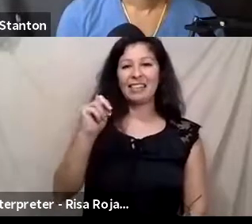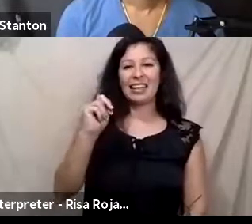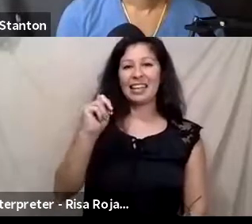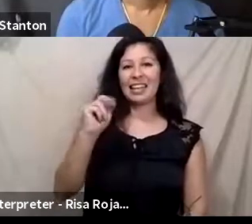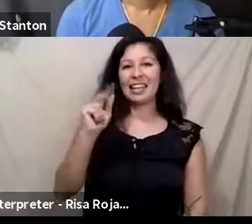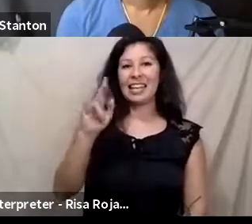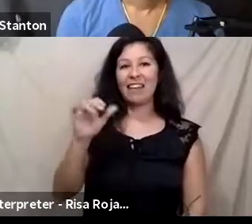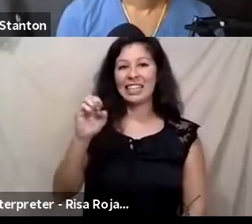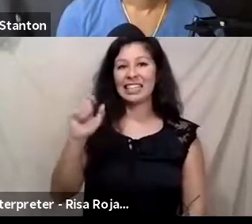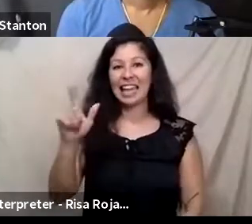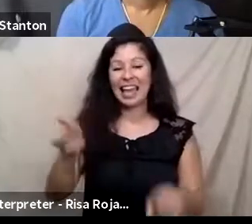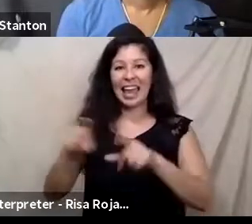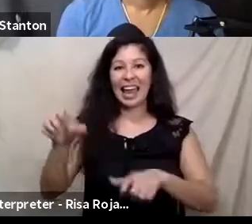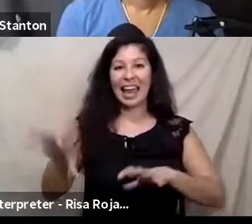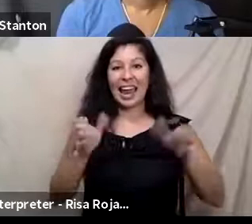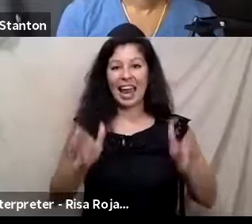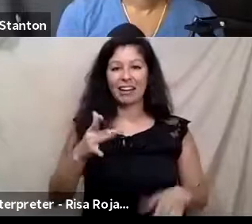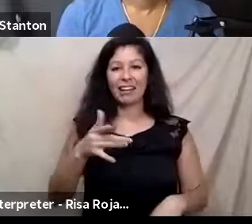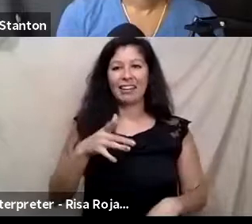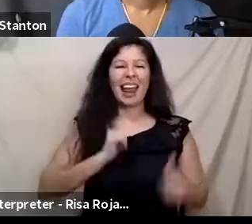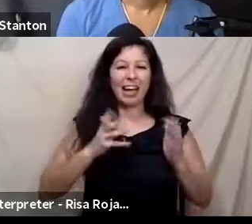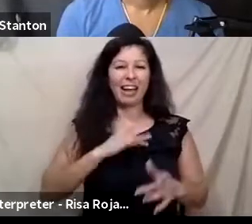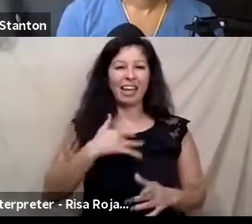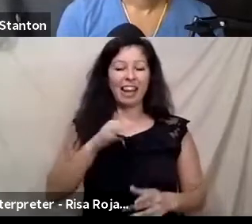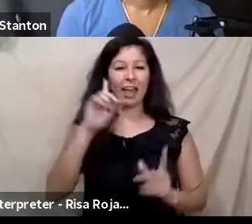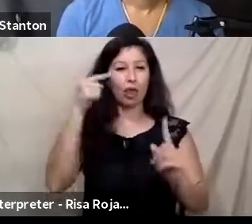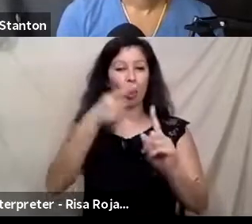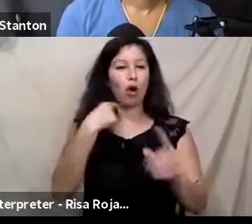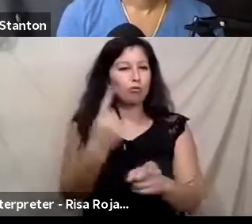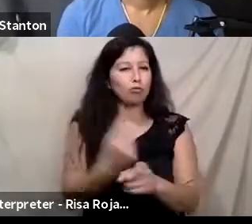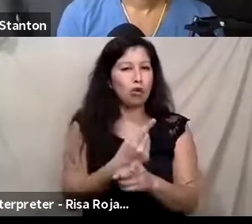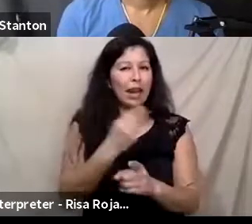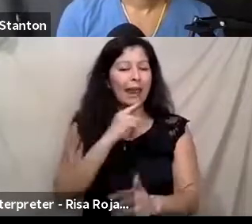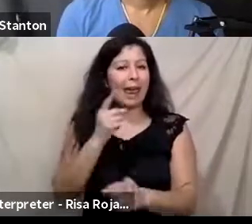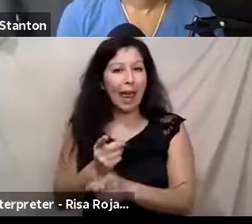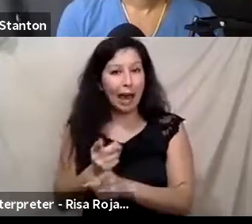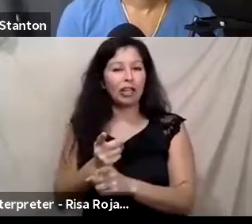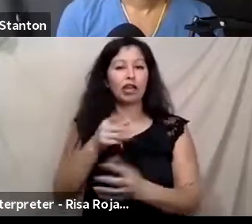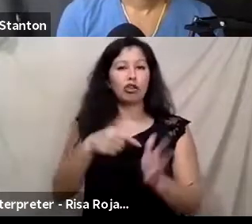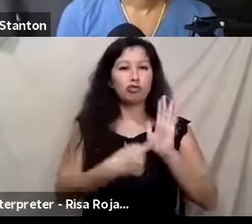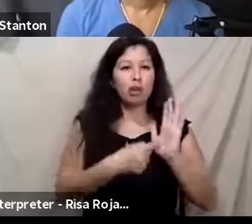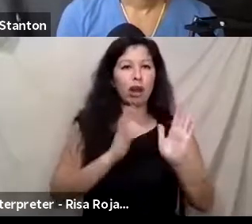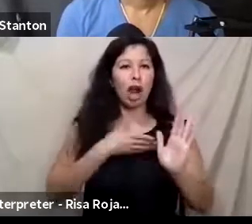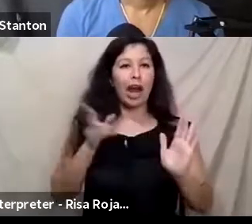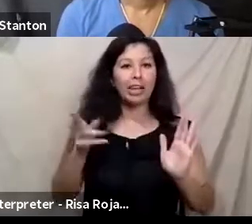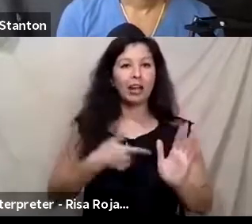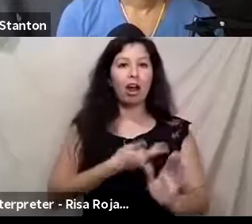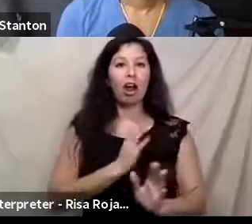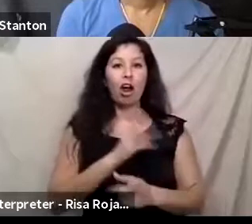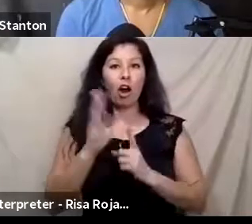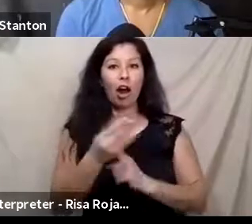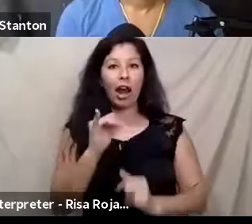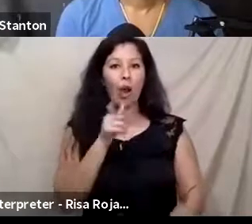an actor, like I feel like the goal is to like appropriately and accurately represent like our history and our culture and